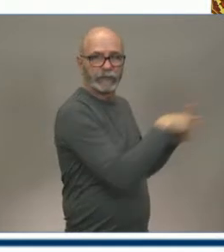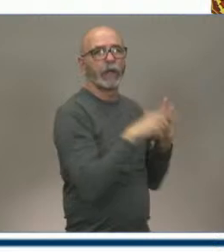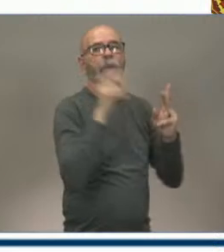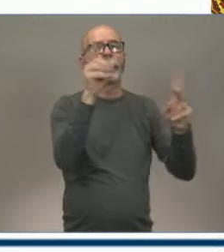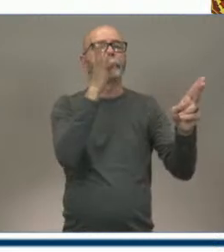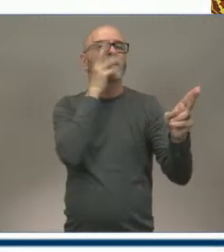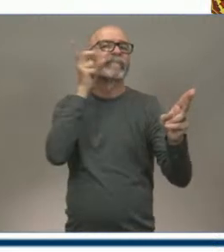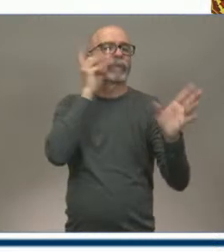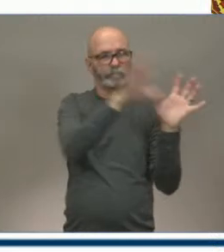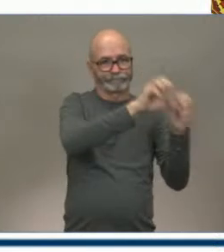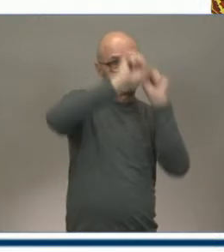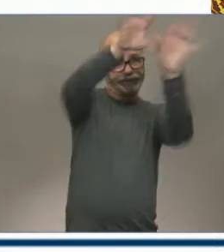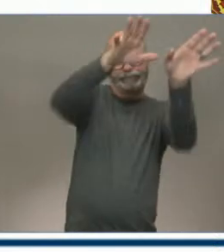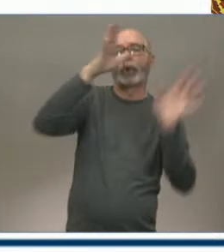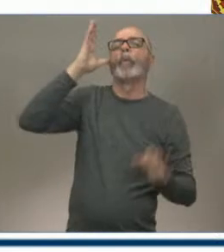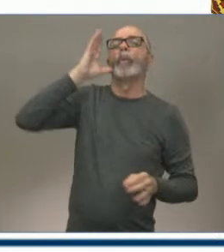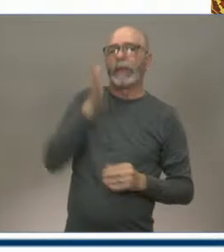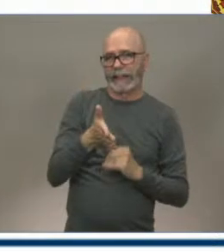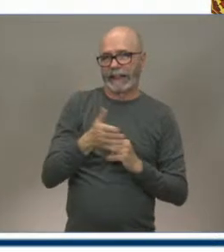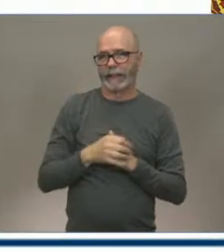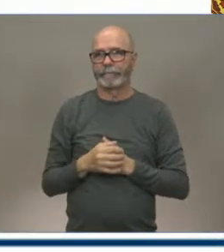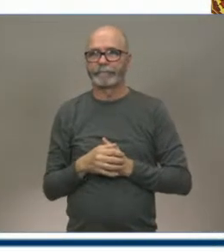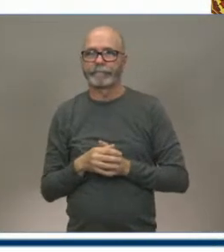Port Hawkesbury Reporter. Go ahead, Drake.